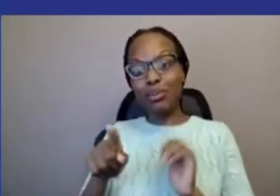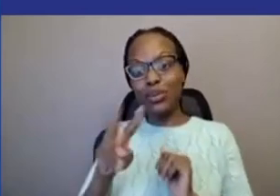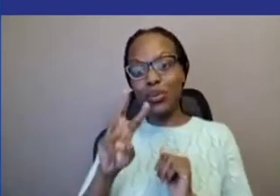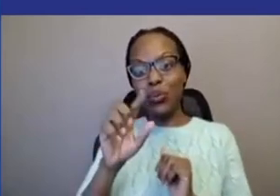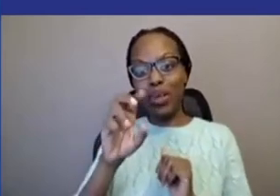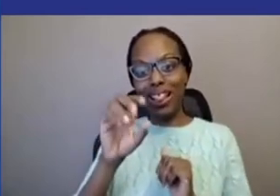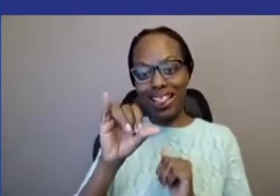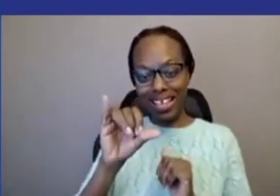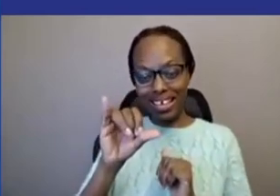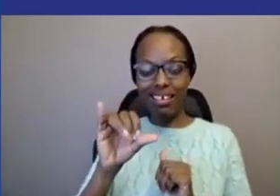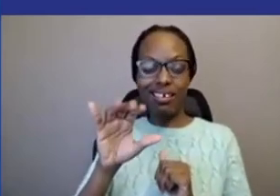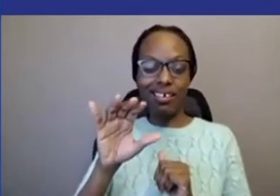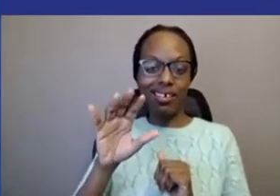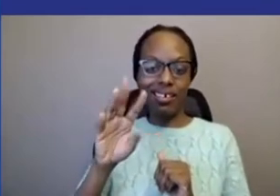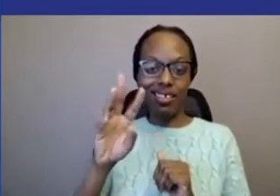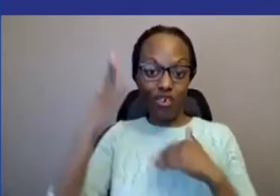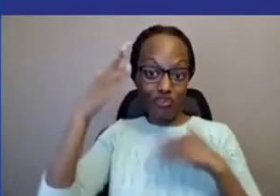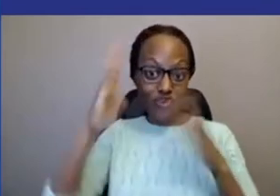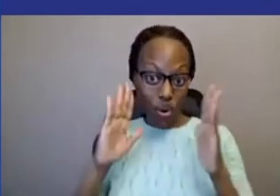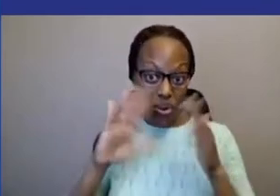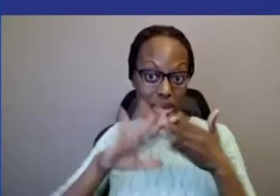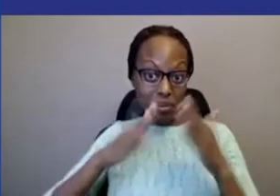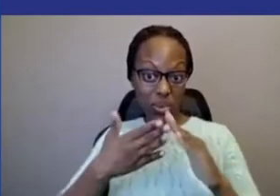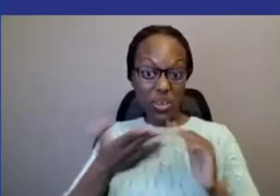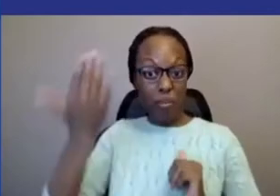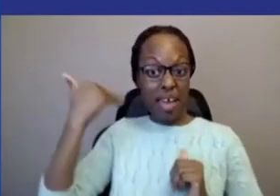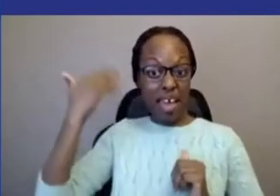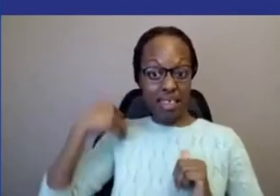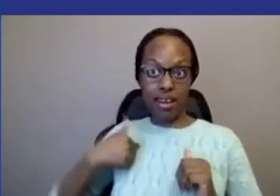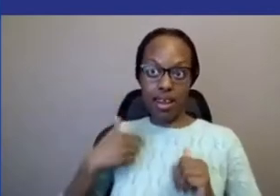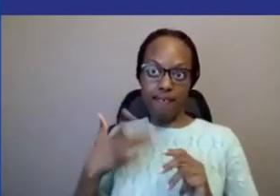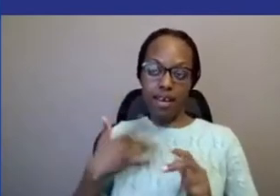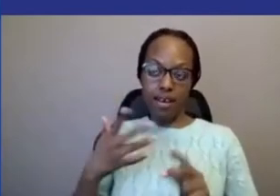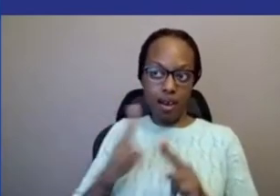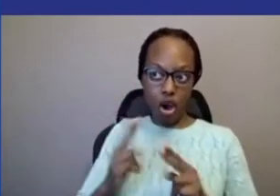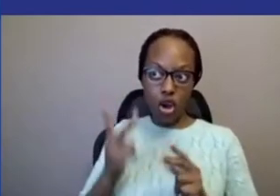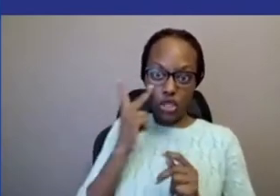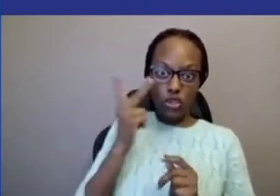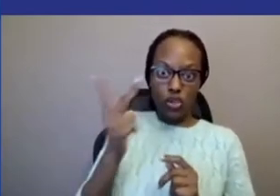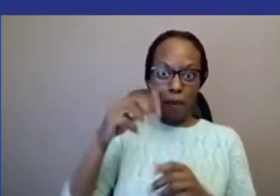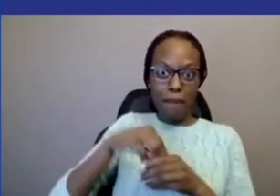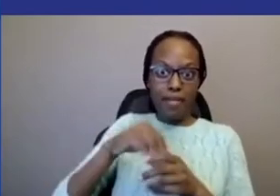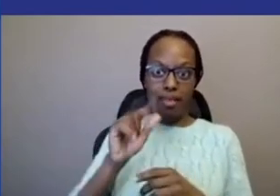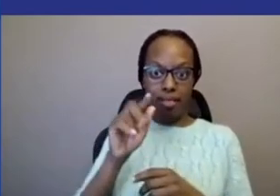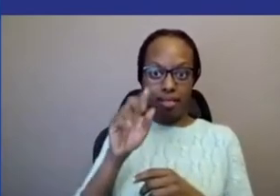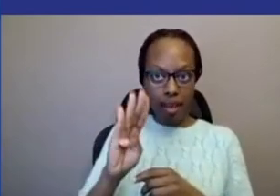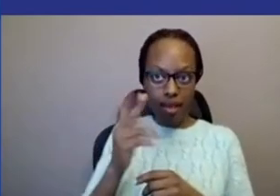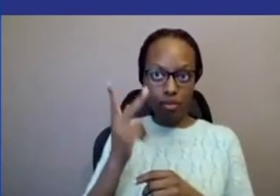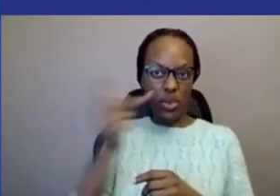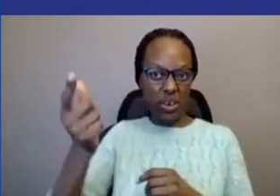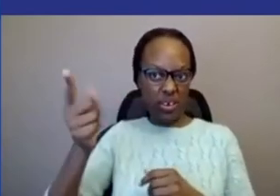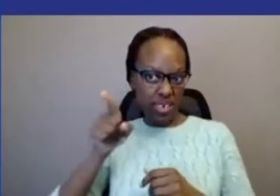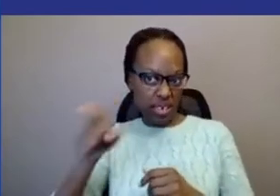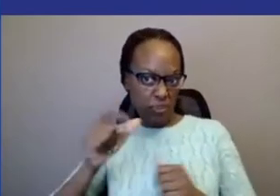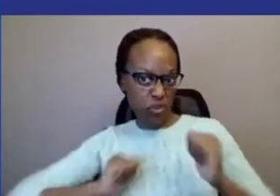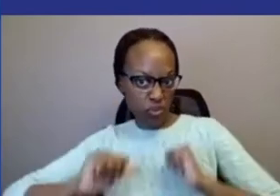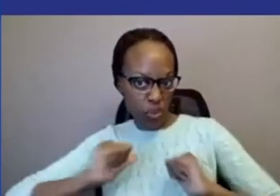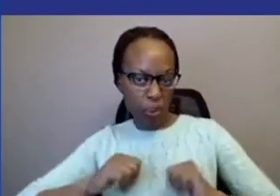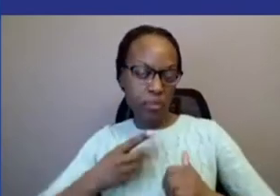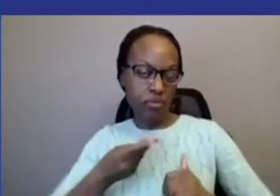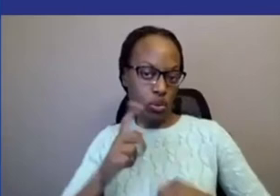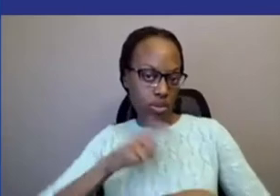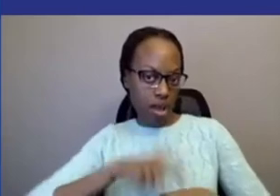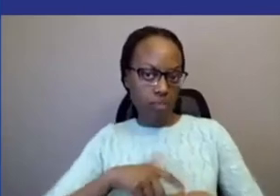back then. I was honored and blessed to be able to see him, you know, in the clubs and perform a couple times as well. So, you know,